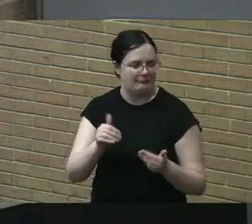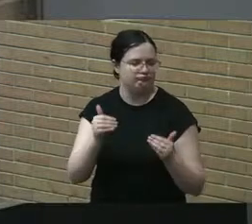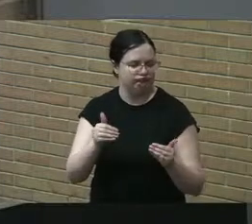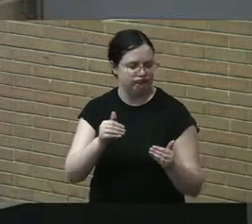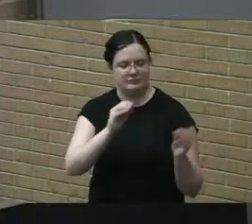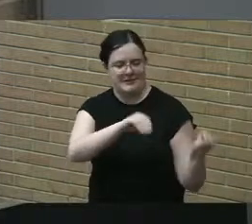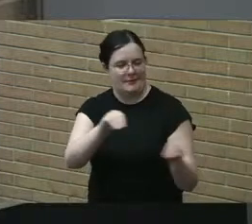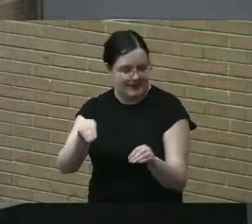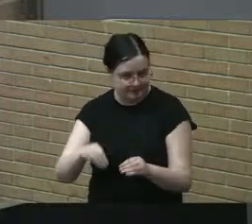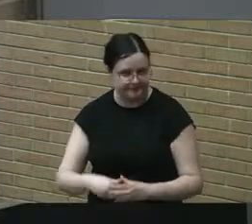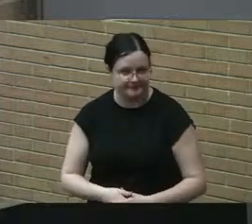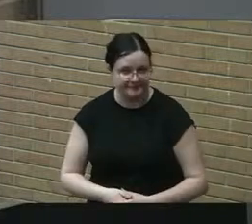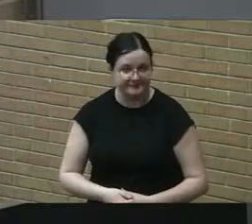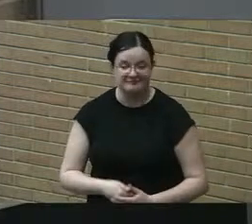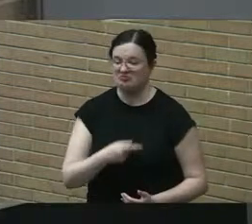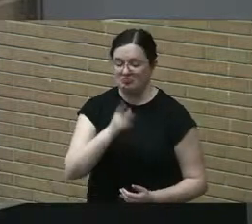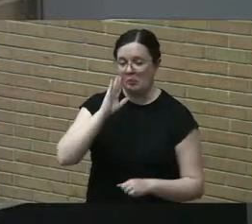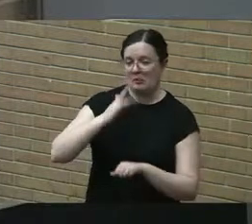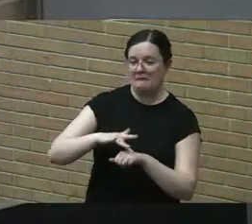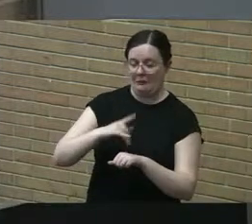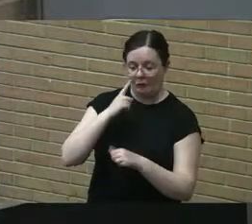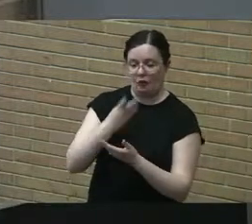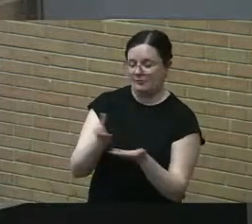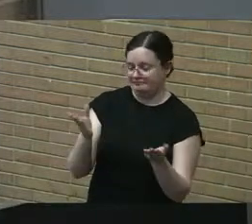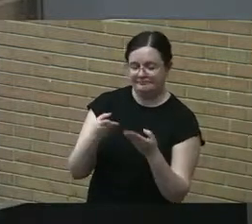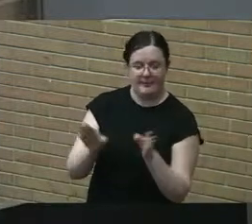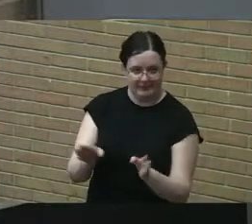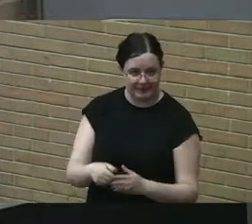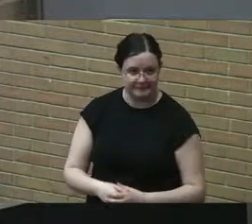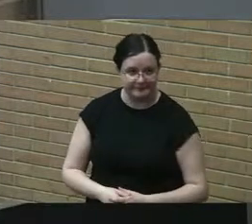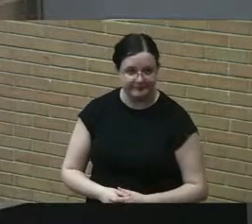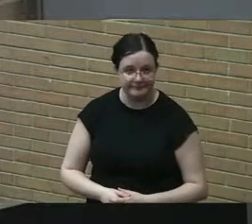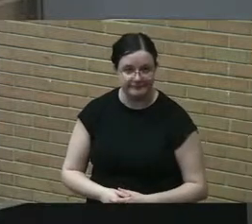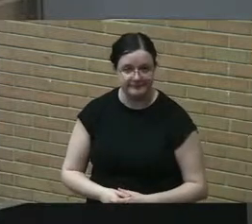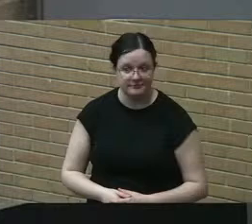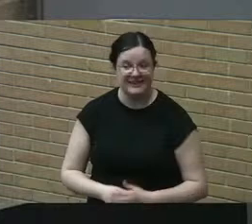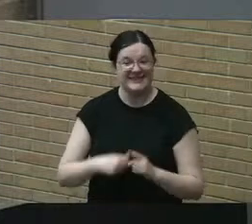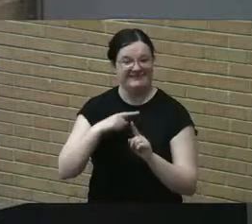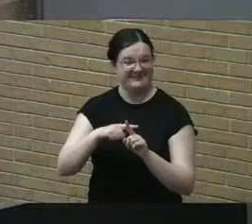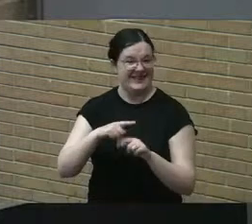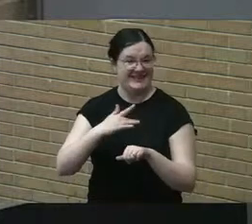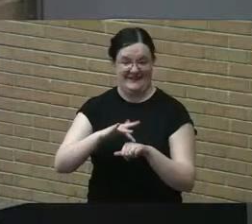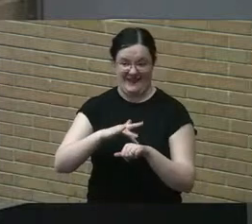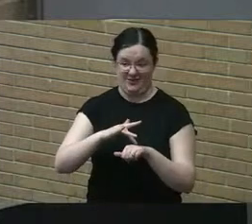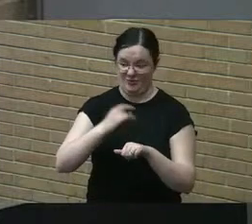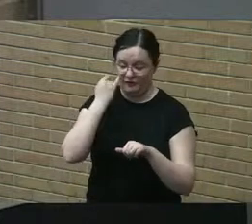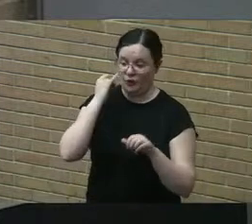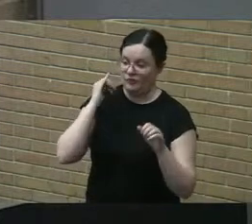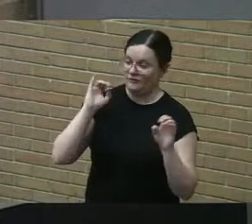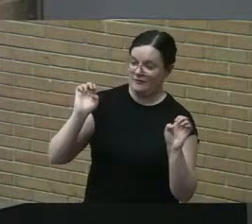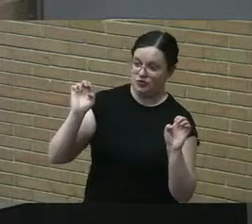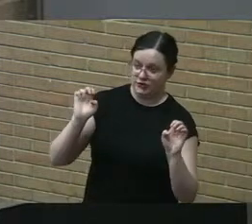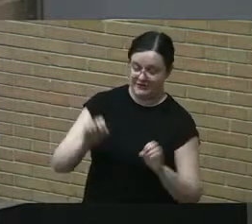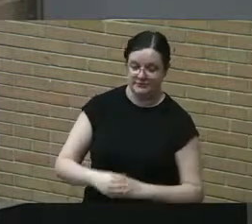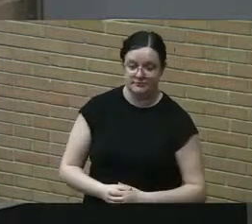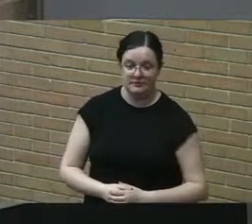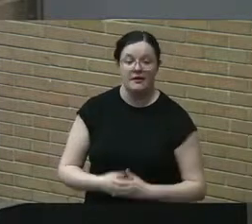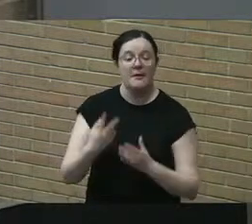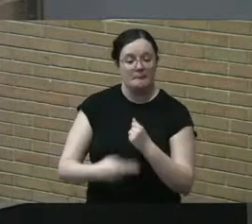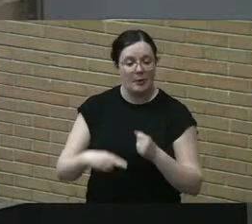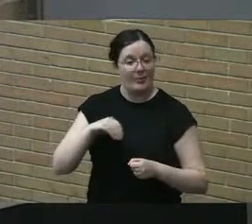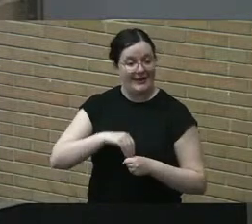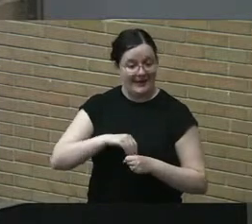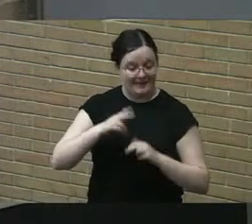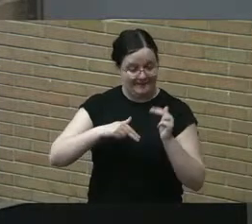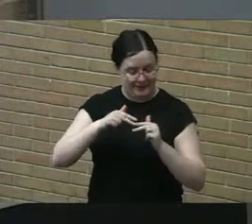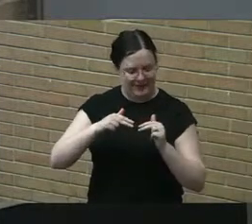which will be available to the public and available on an emergency basis as well. And they'll both be inside the buildings and outside,